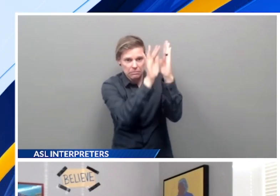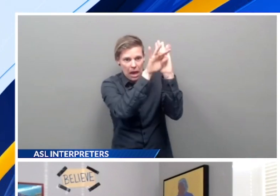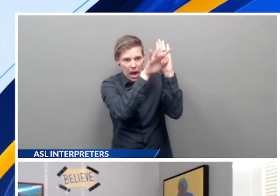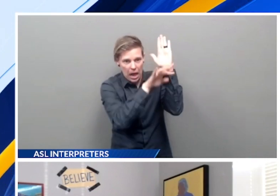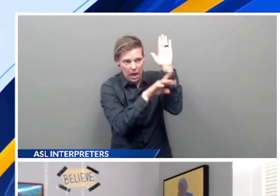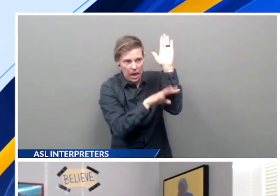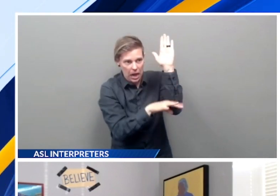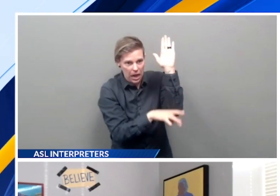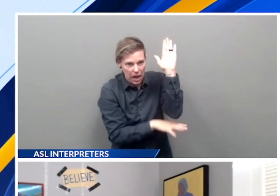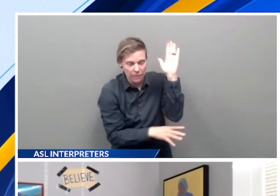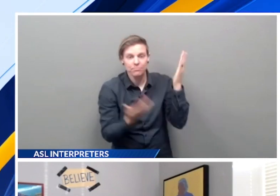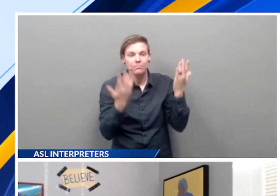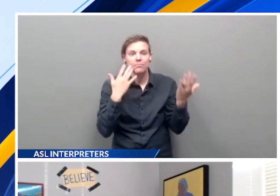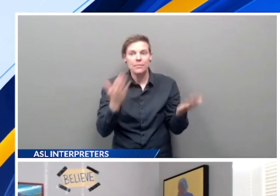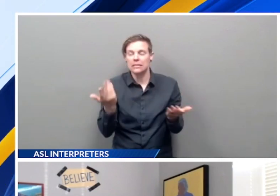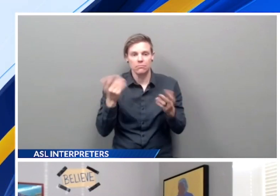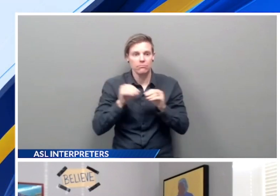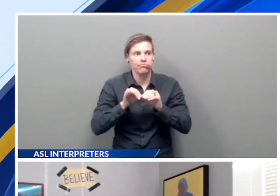cases,